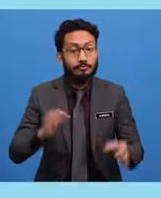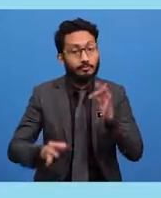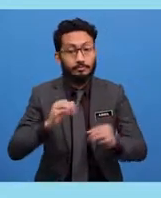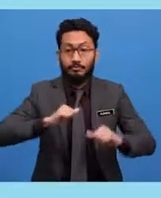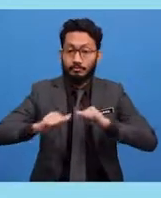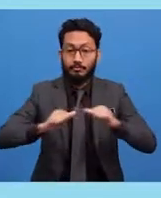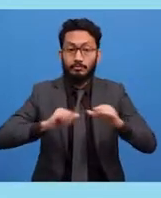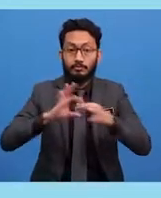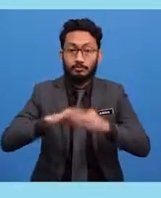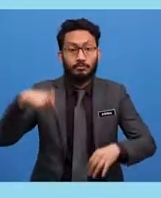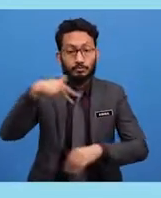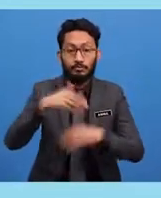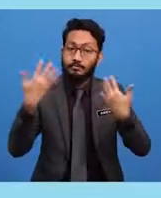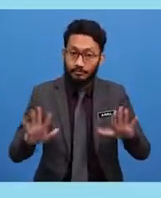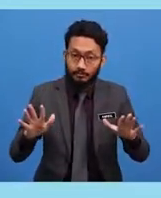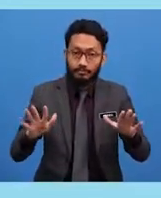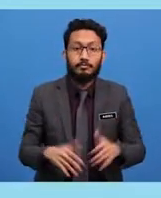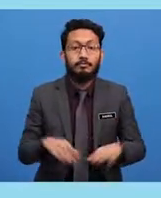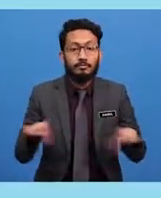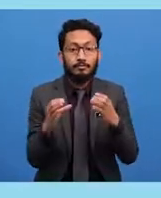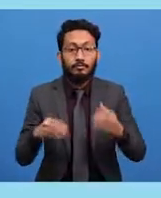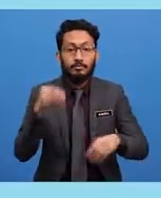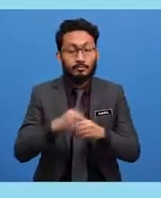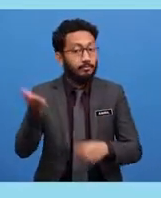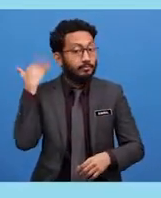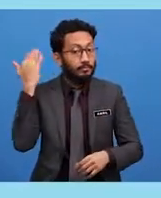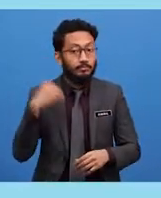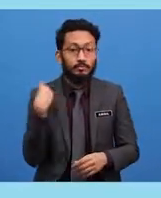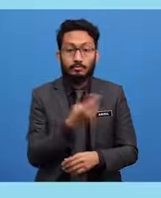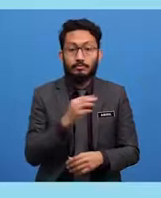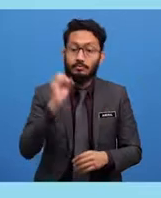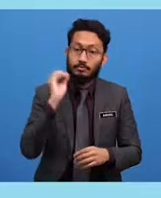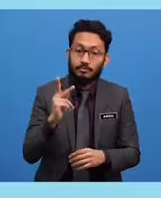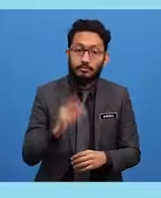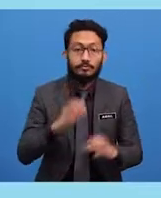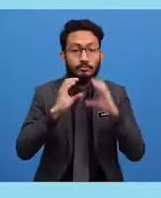of walking has been done in the past, we should say walked.